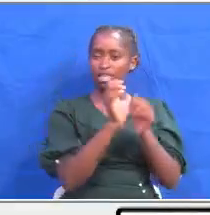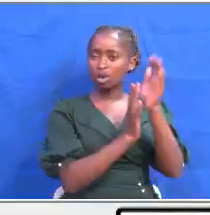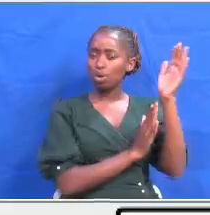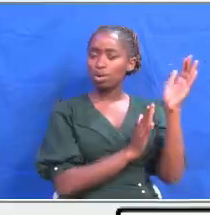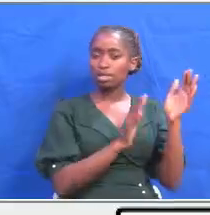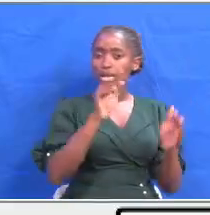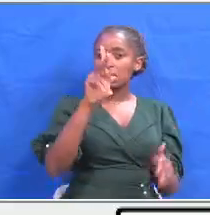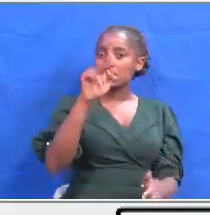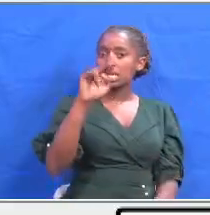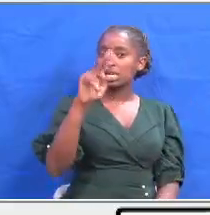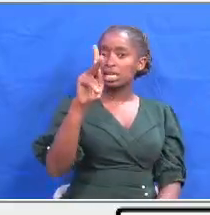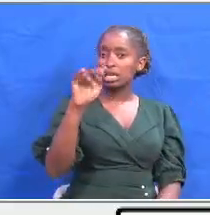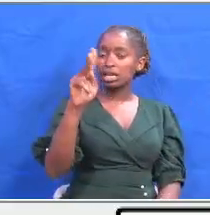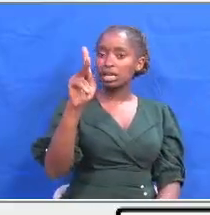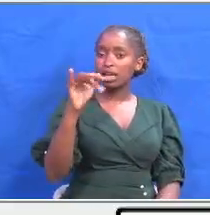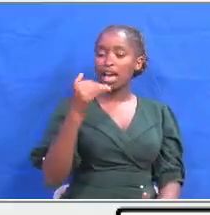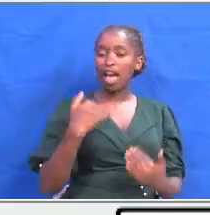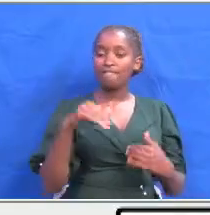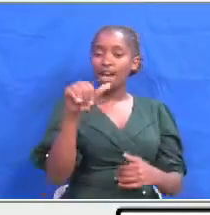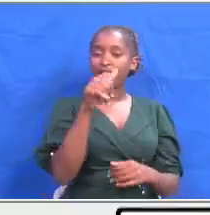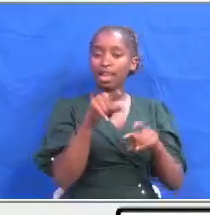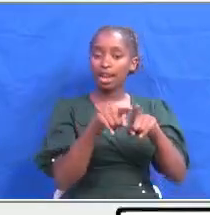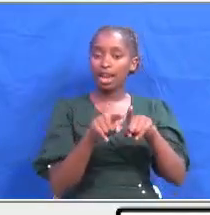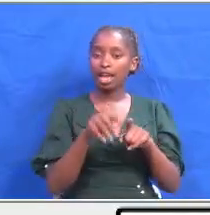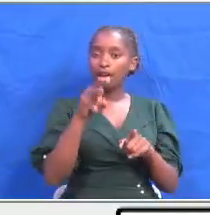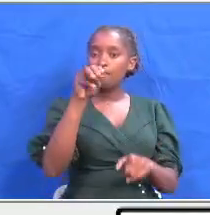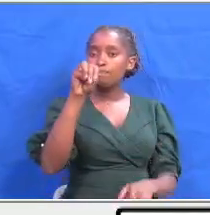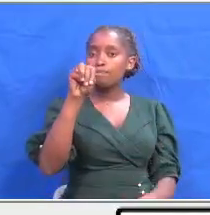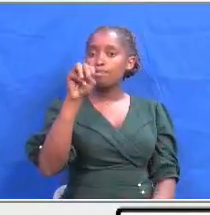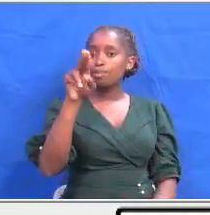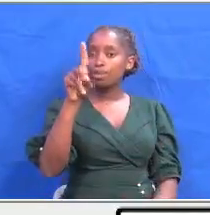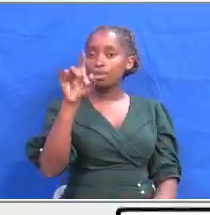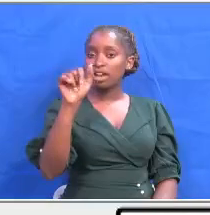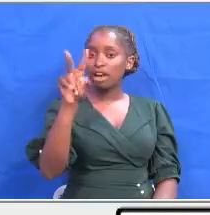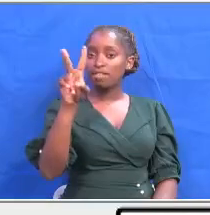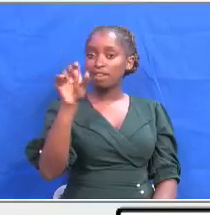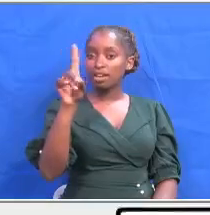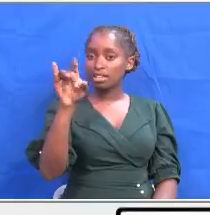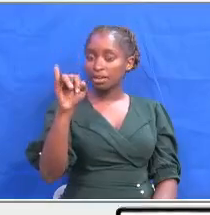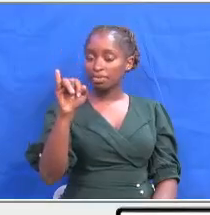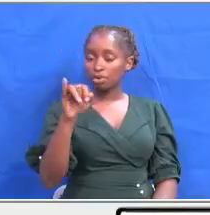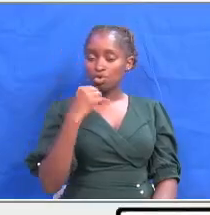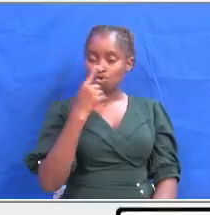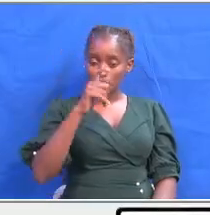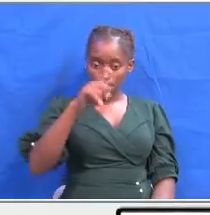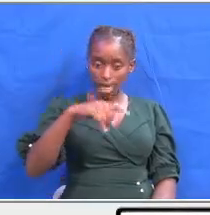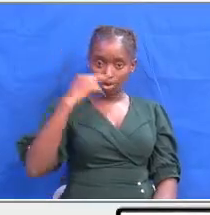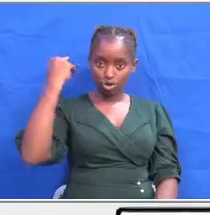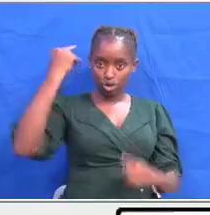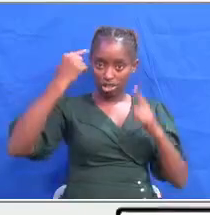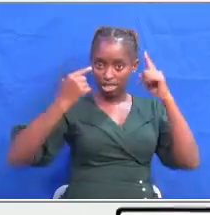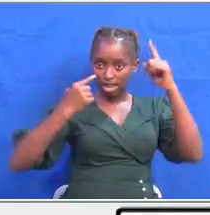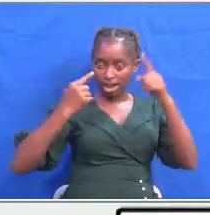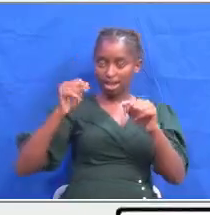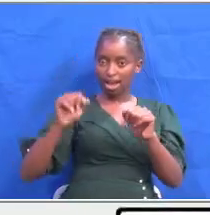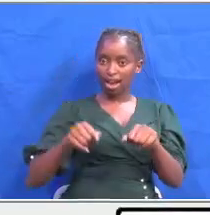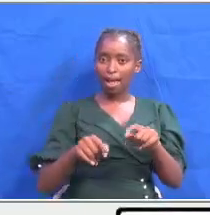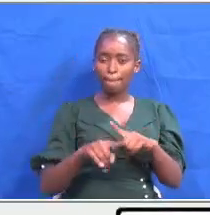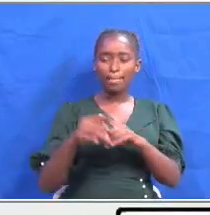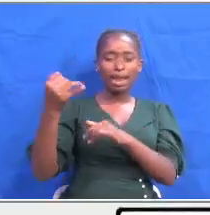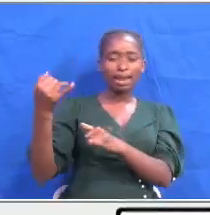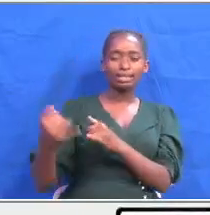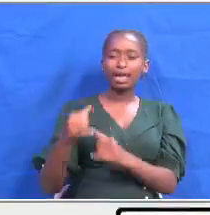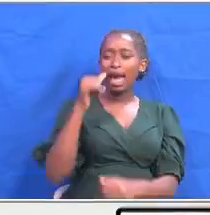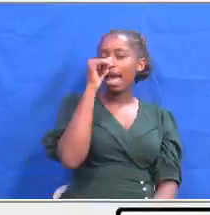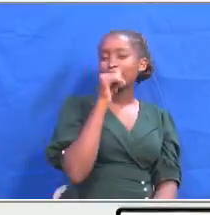deal, and the others like Musalia Mudavadi must be considered. But lastly, we don't have an IEBC, like